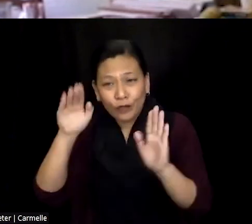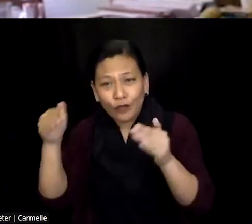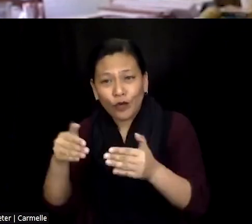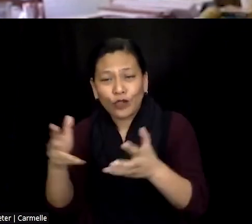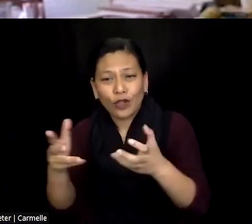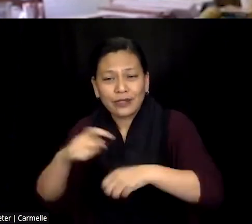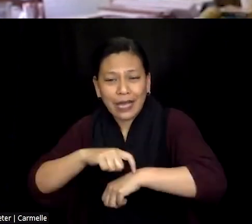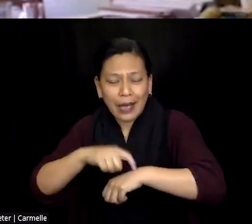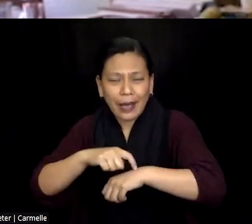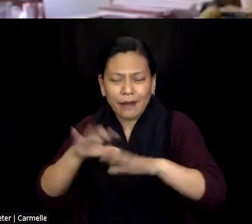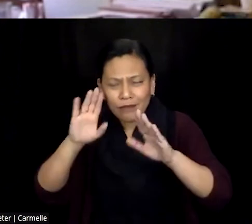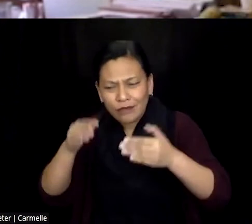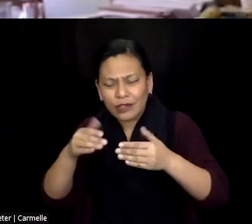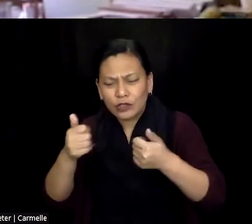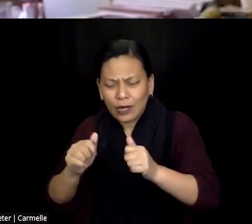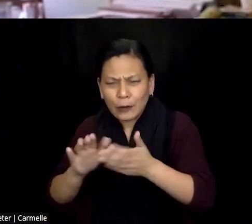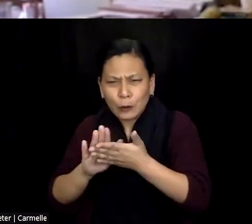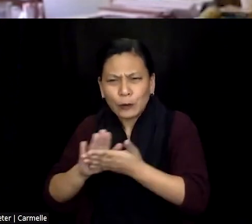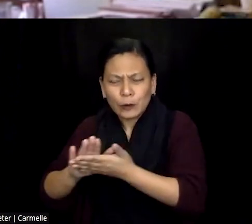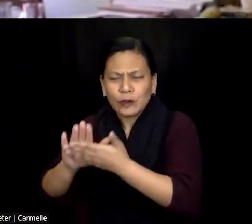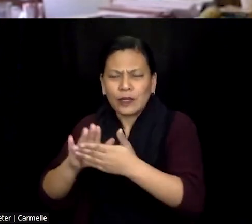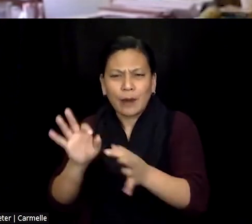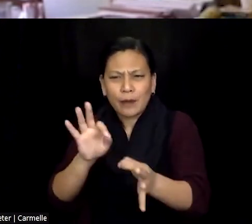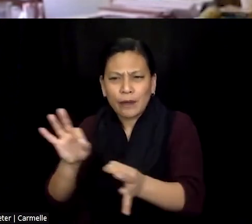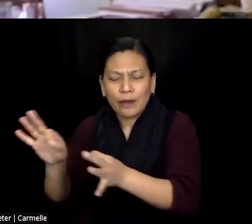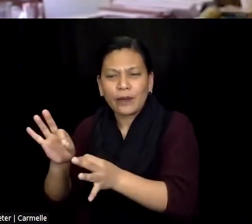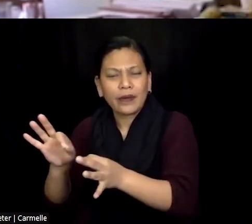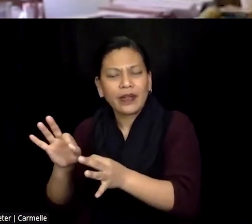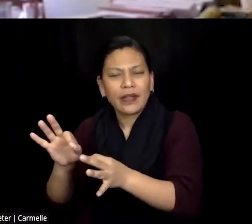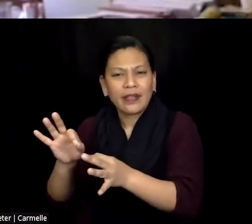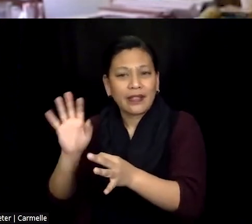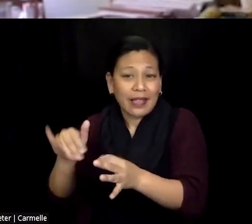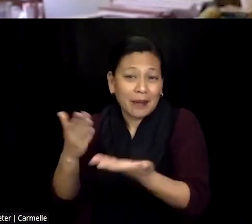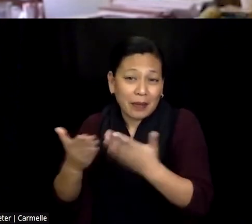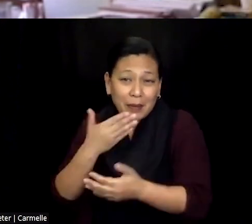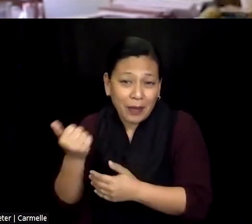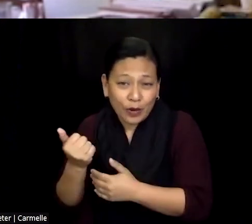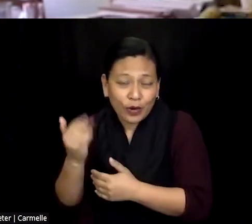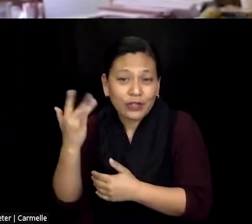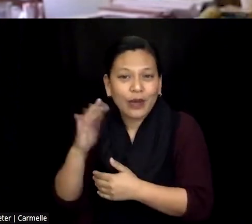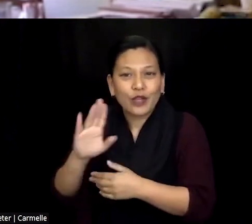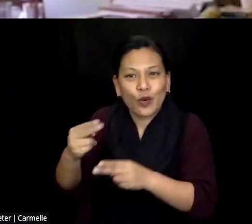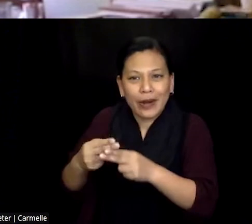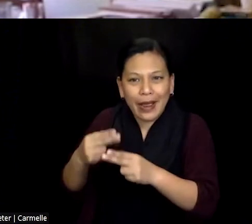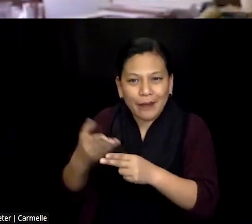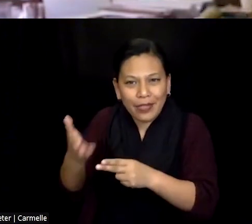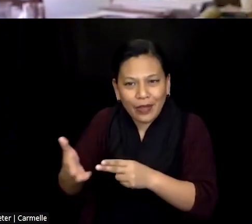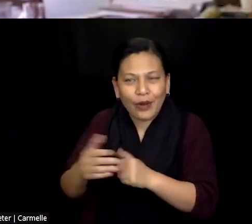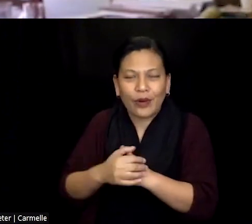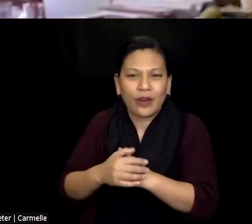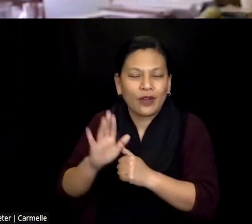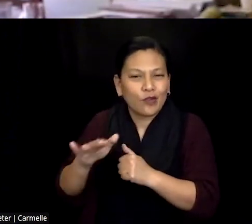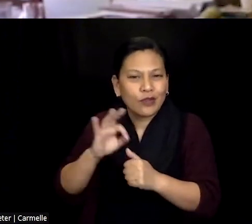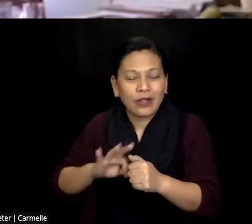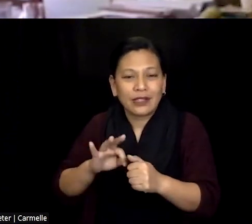sound design to make it perfect before it goes out the door, because it's gonna live on the internet forever with your name on it. So I would say,